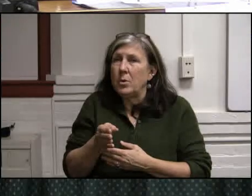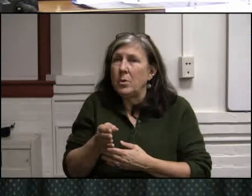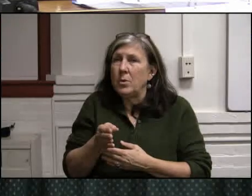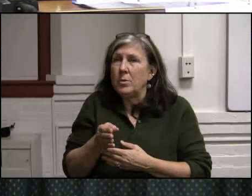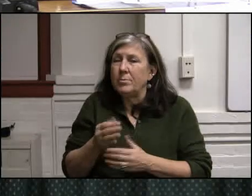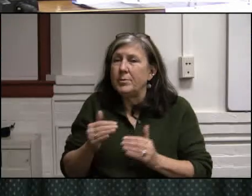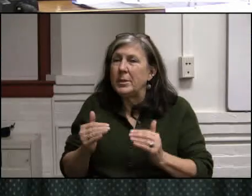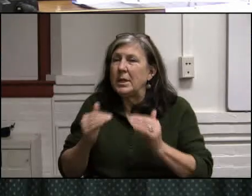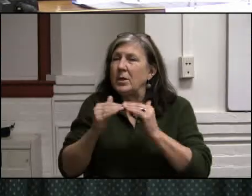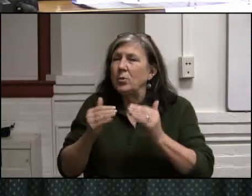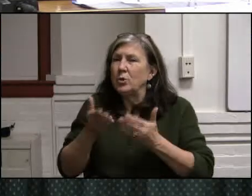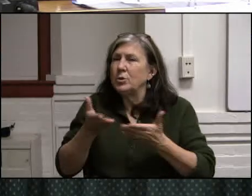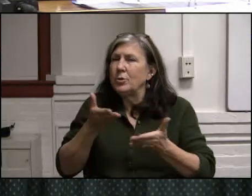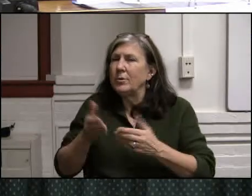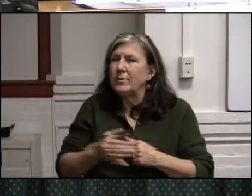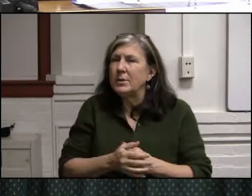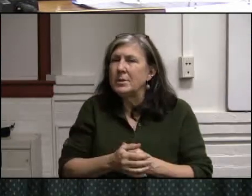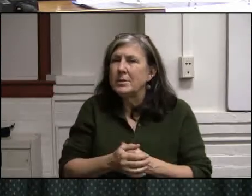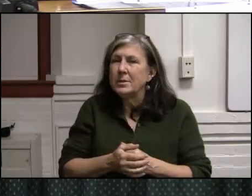commensurate service